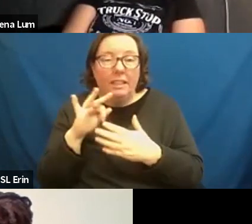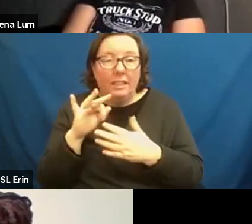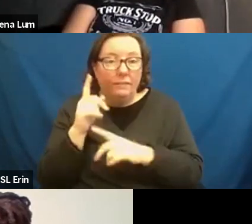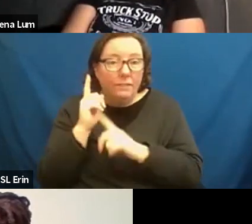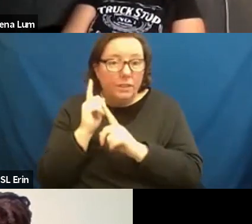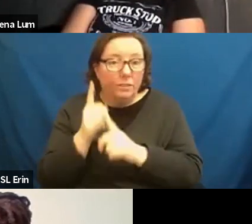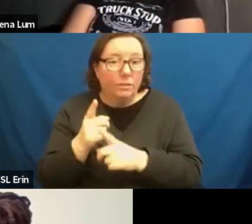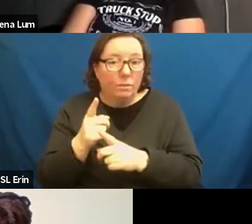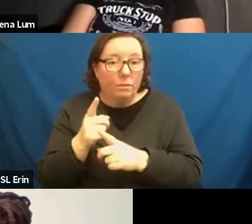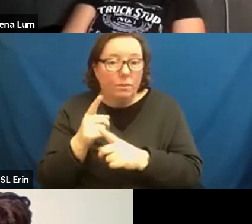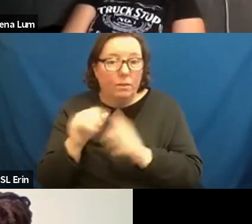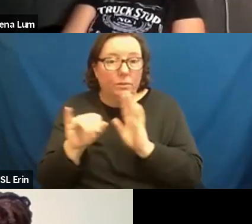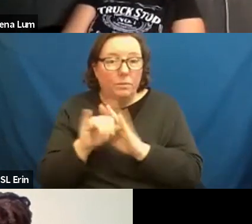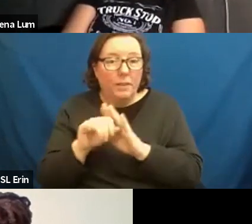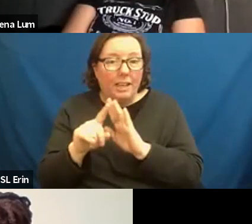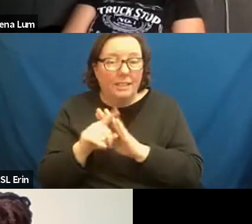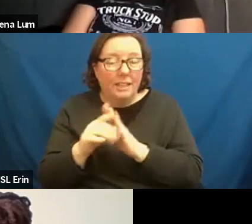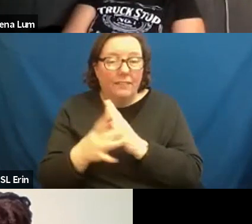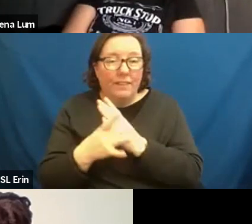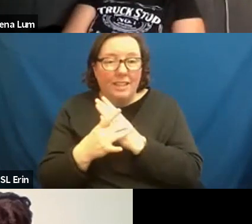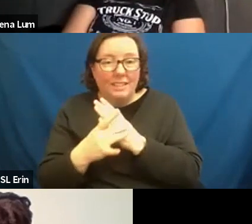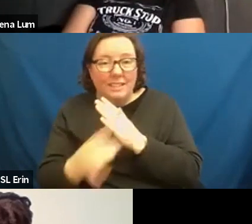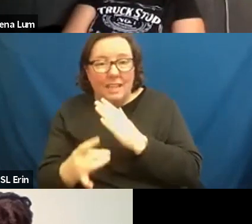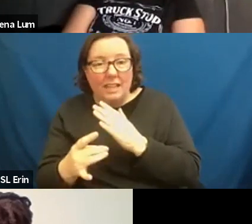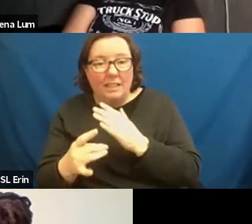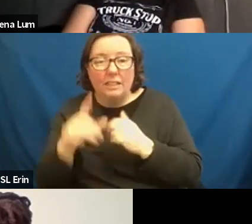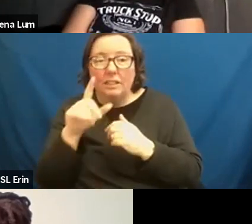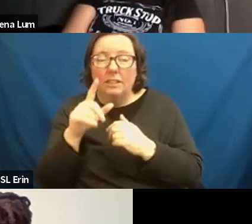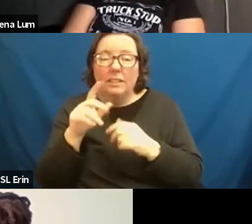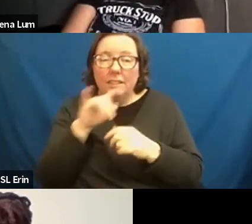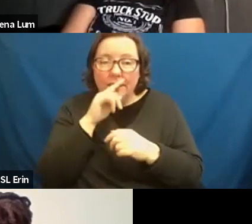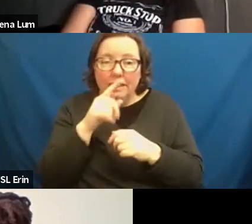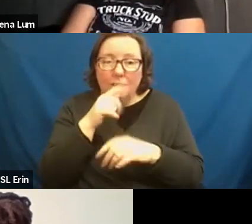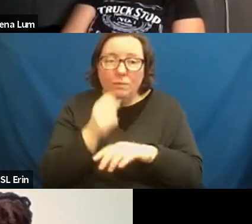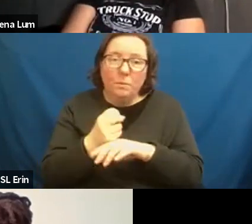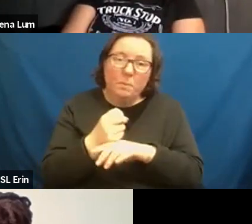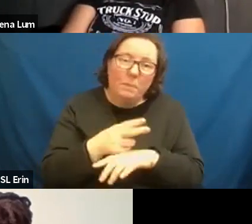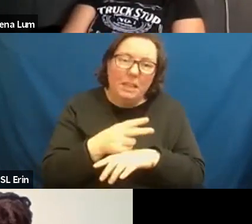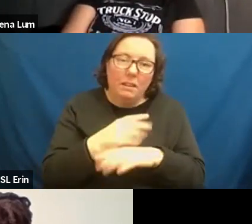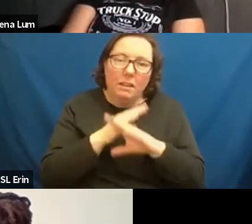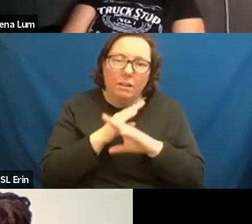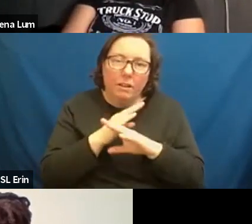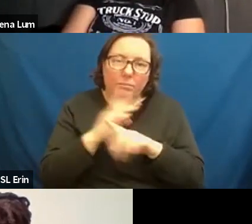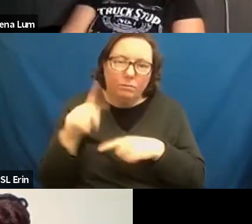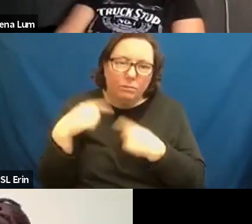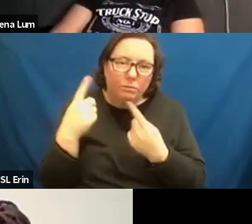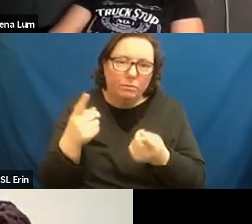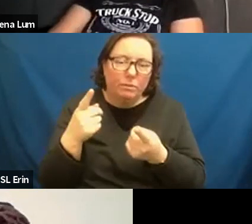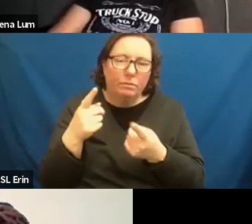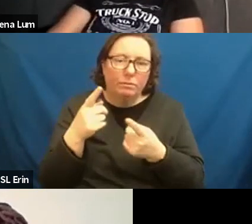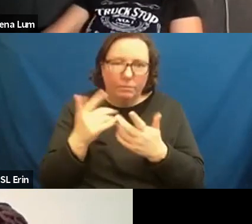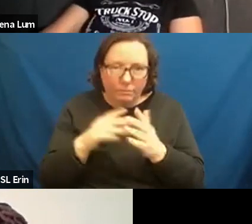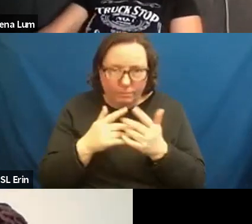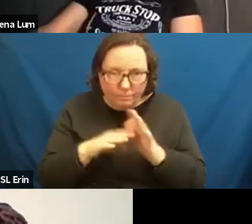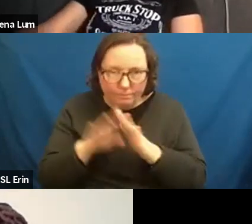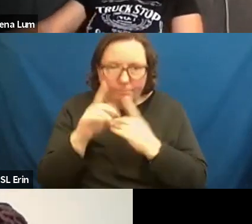to identify talent, obstacles overcome, then the research literature would